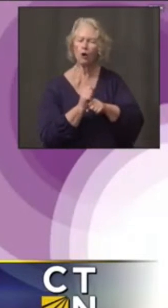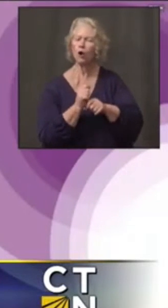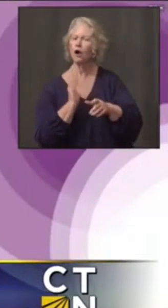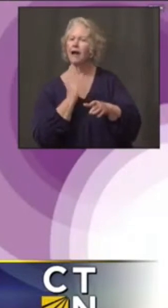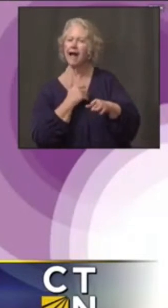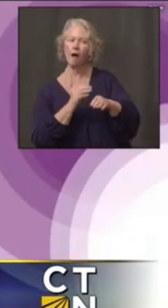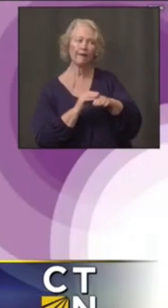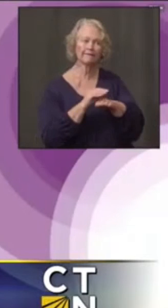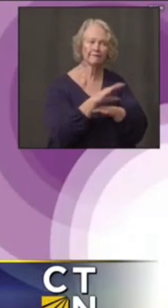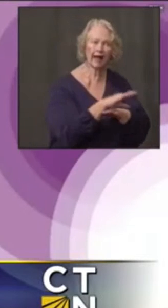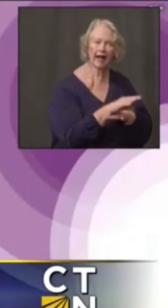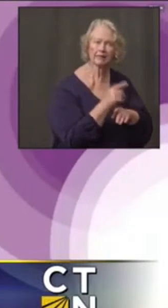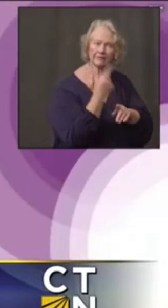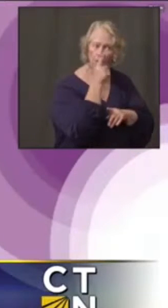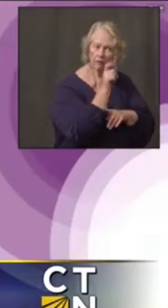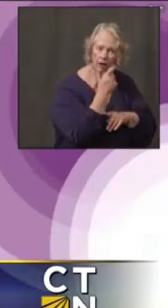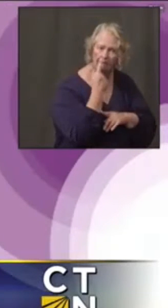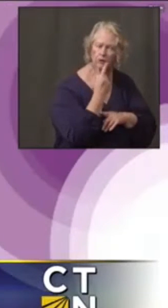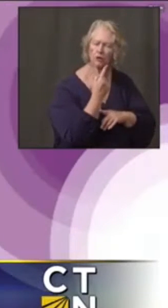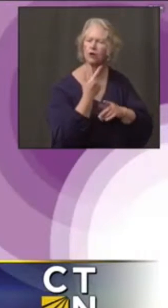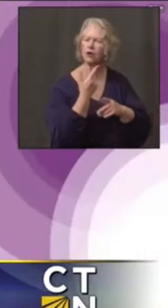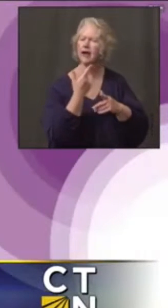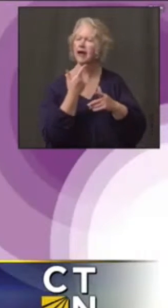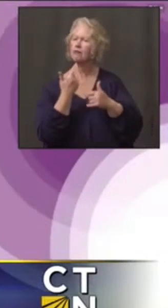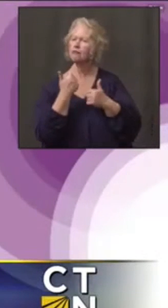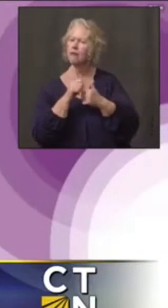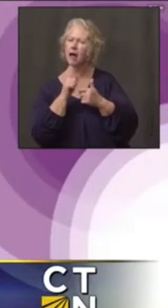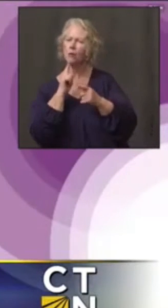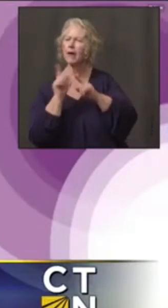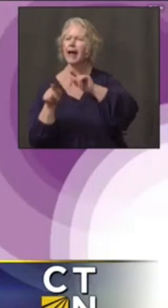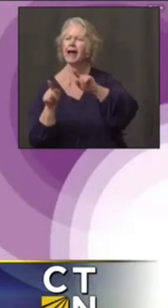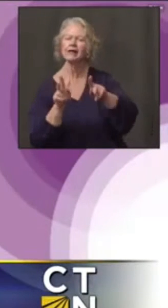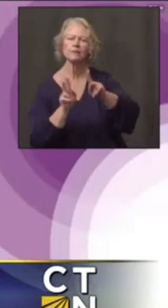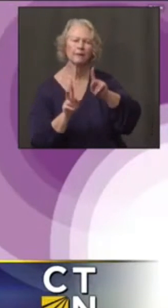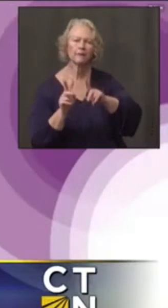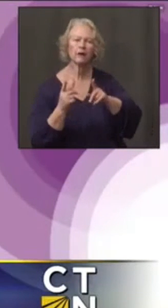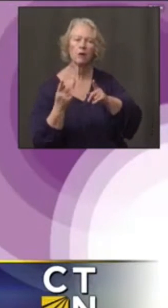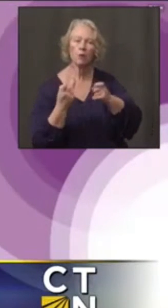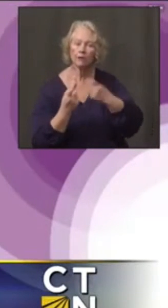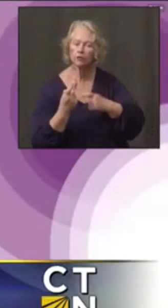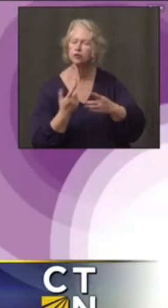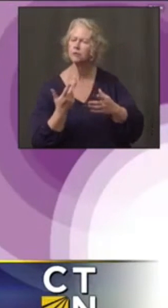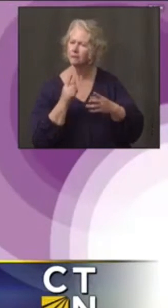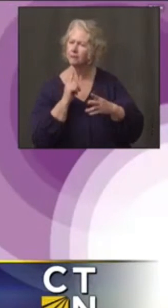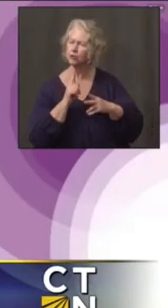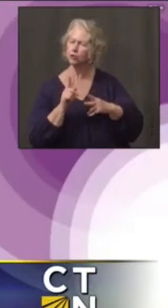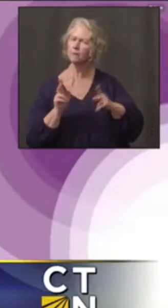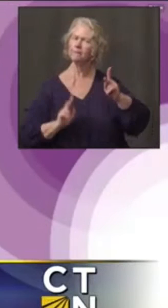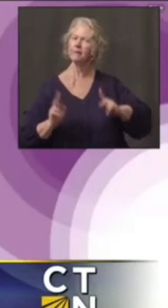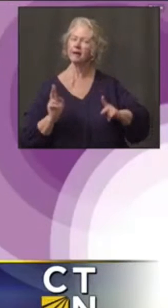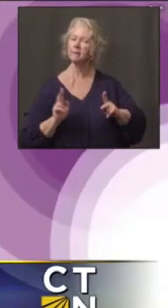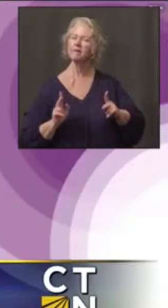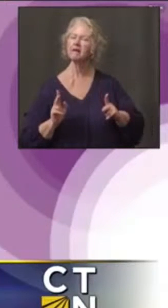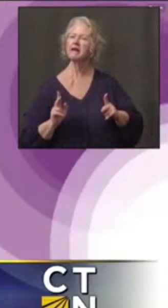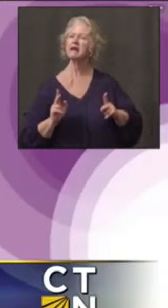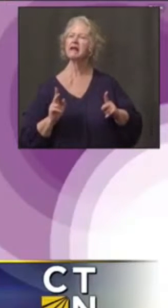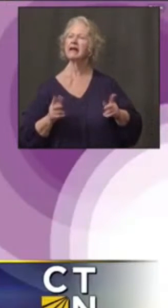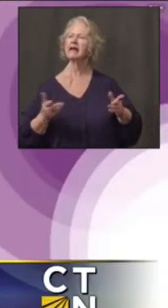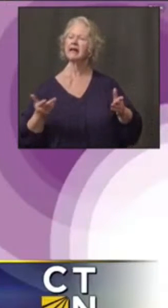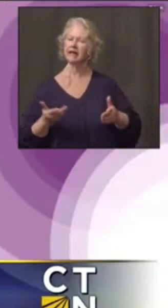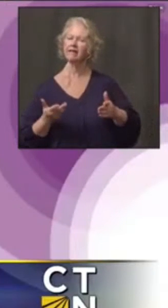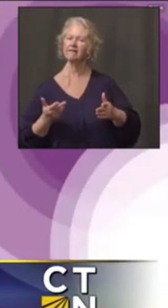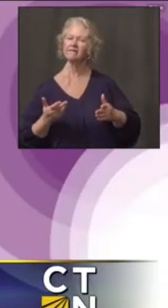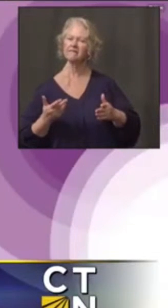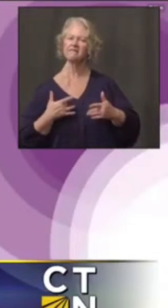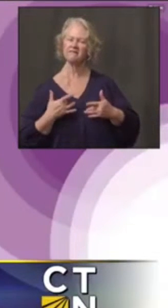governor, and, sort of close the gap, answer all the questions so that we can ensure that the majority of the people, and I happen to think that